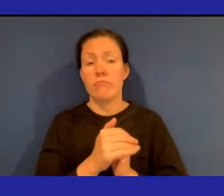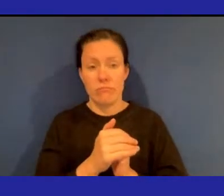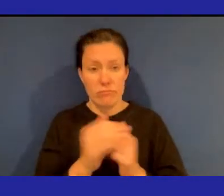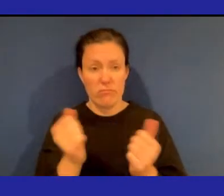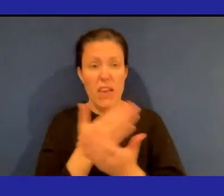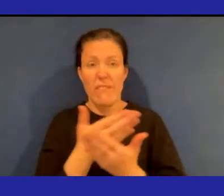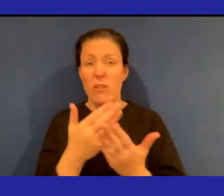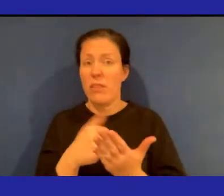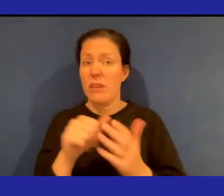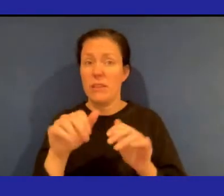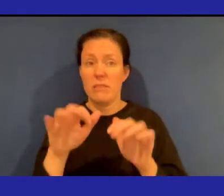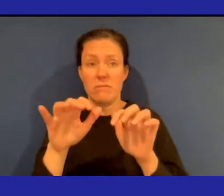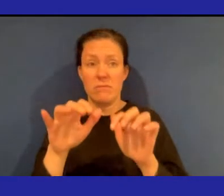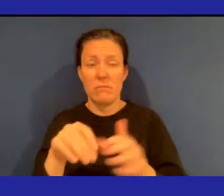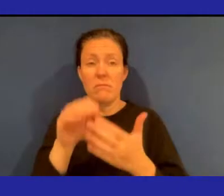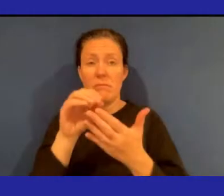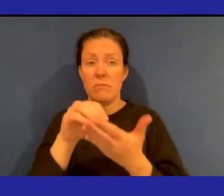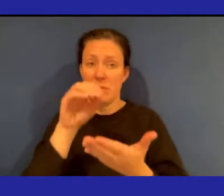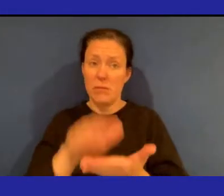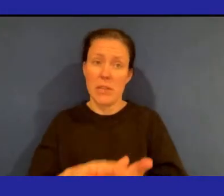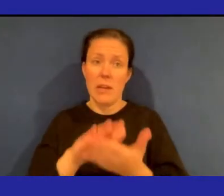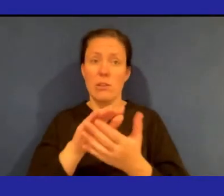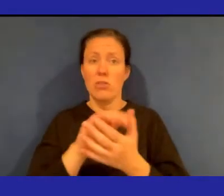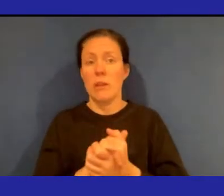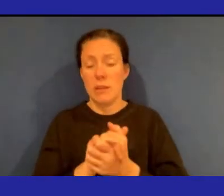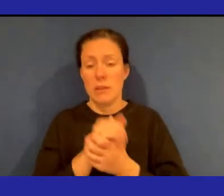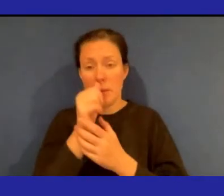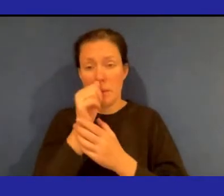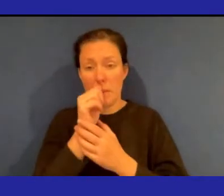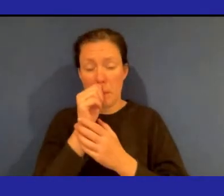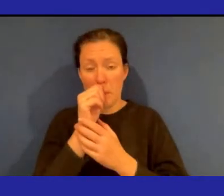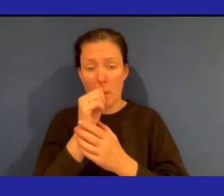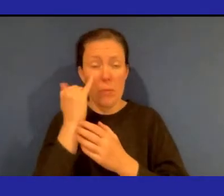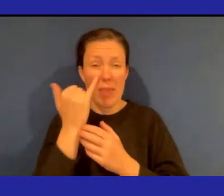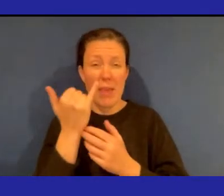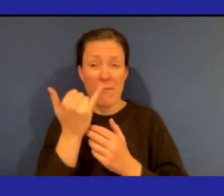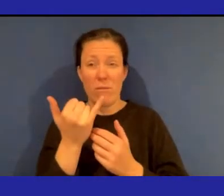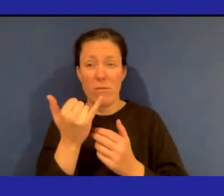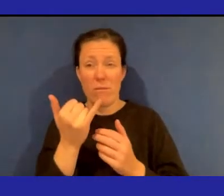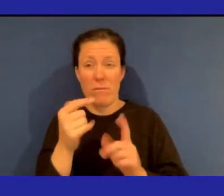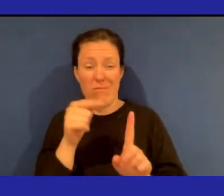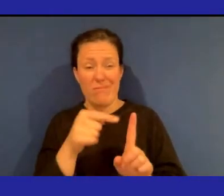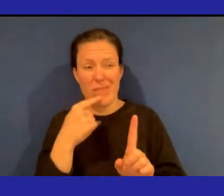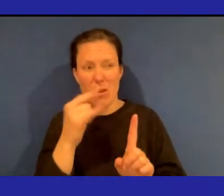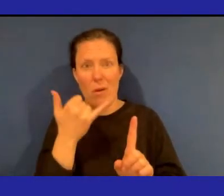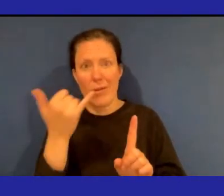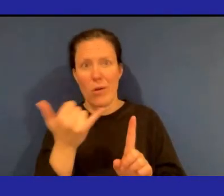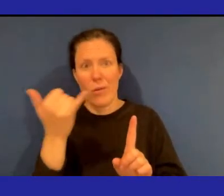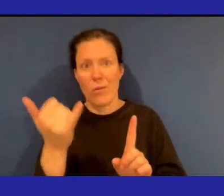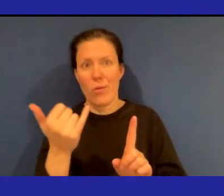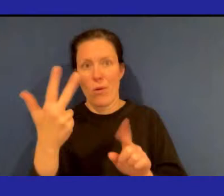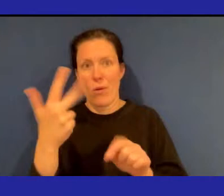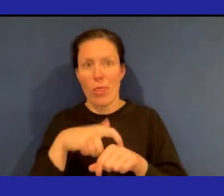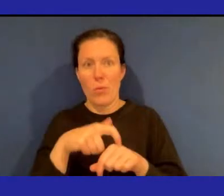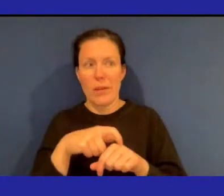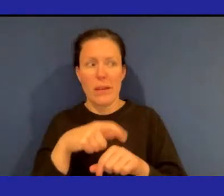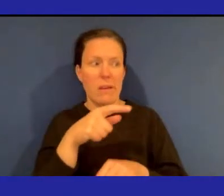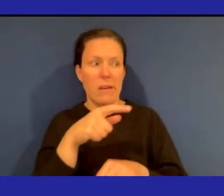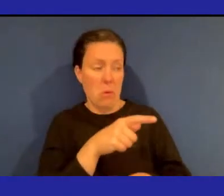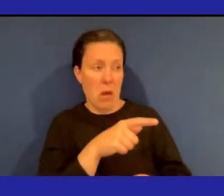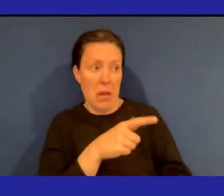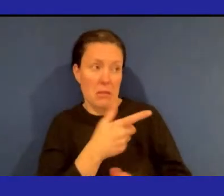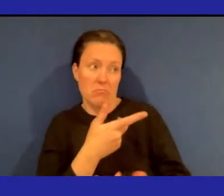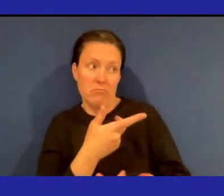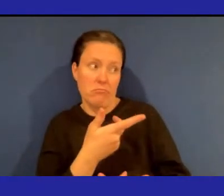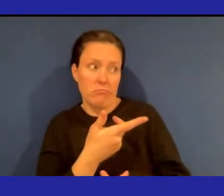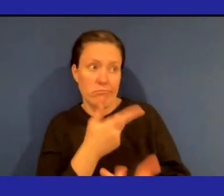documented. You don't have any issue if someone says, I called 3 times, and then the other person says, I never heard from them.